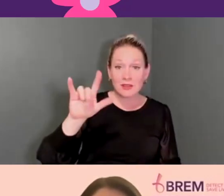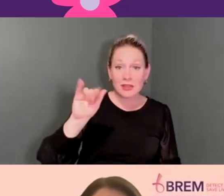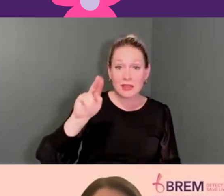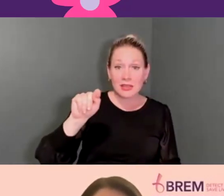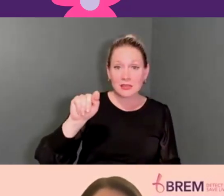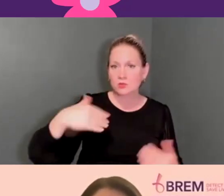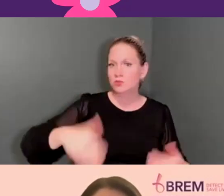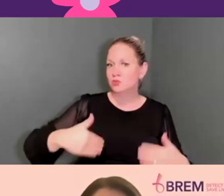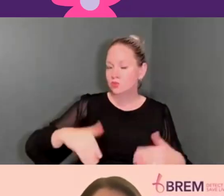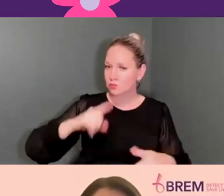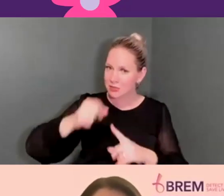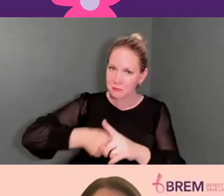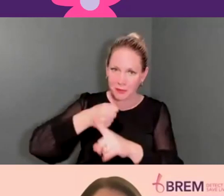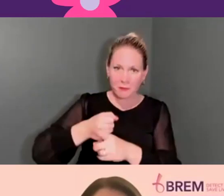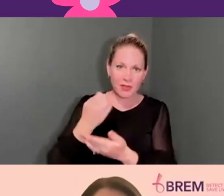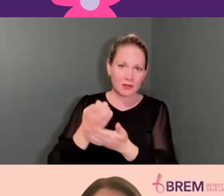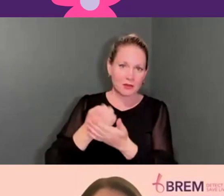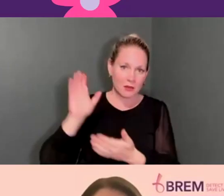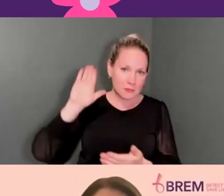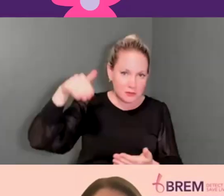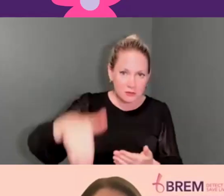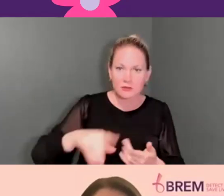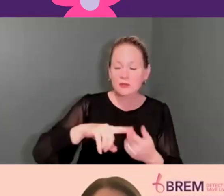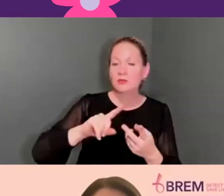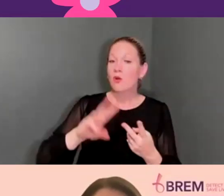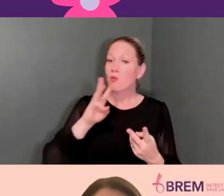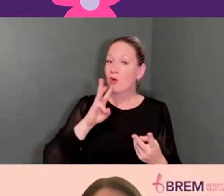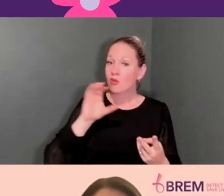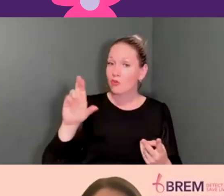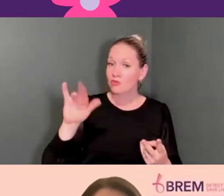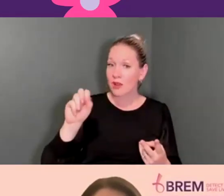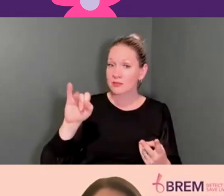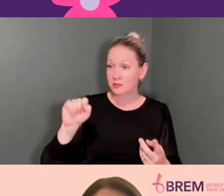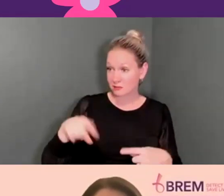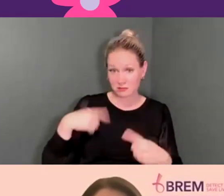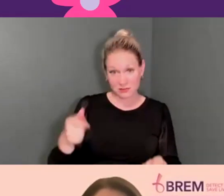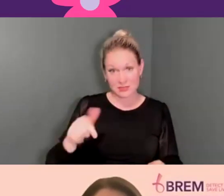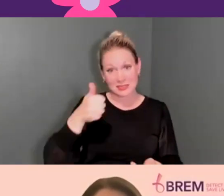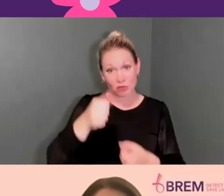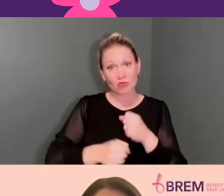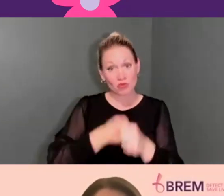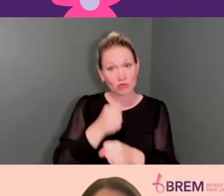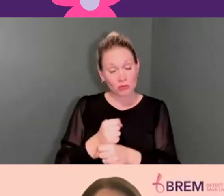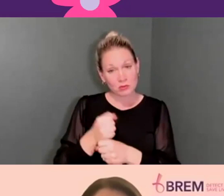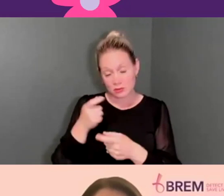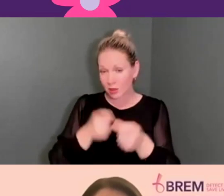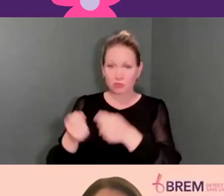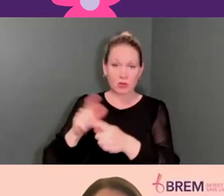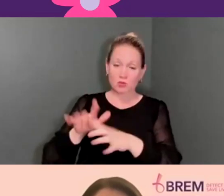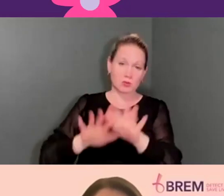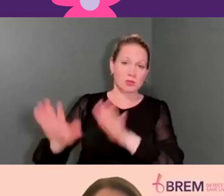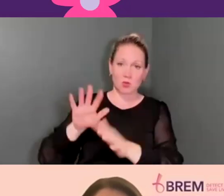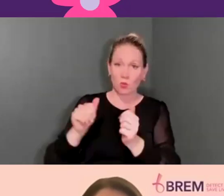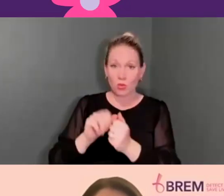economic downturn. They've been affected by the water crisis. We're going on 10 years now that Flint has been dealing with the water crisis. And then